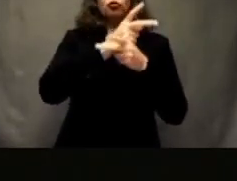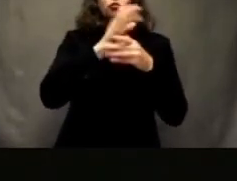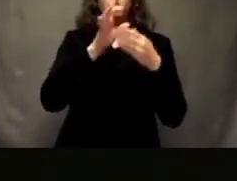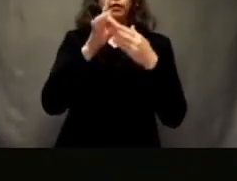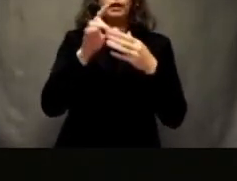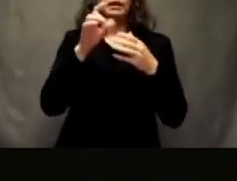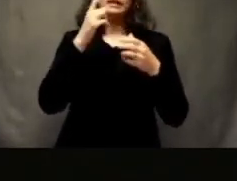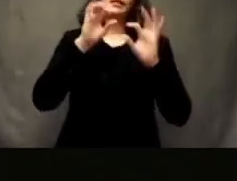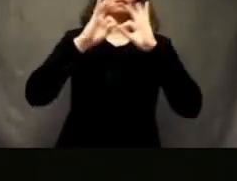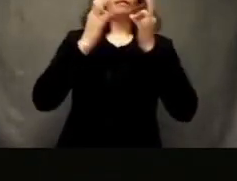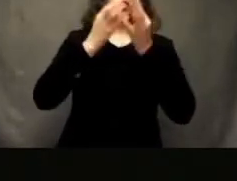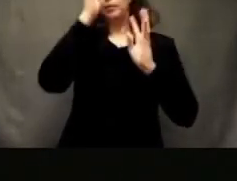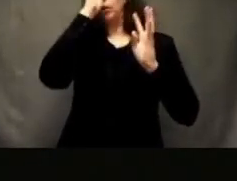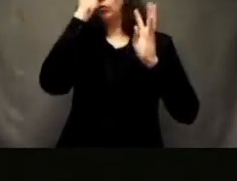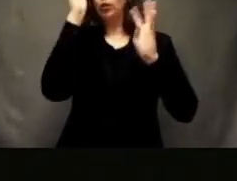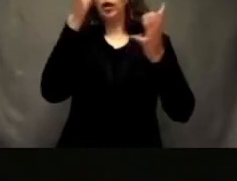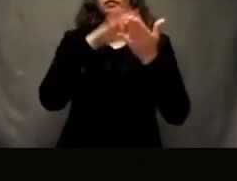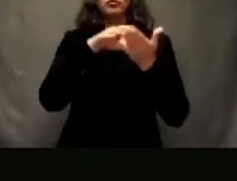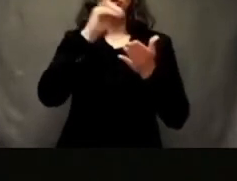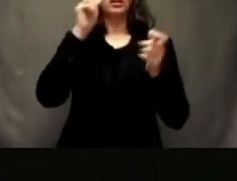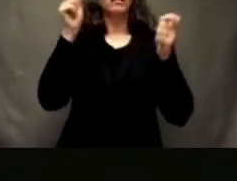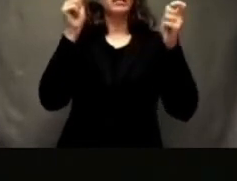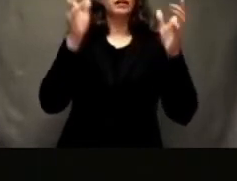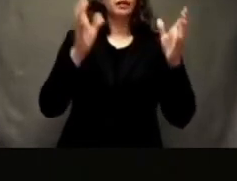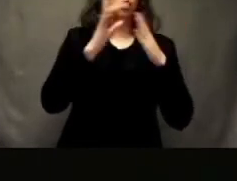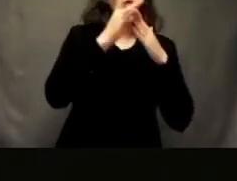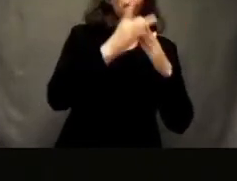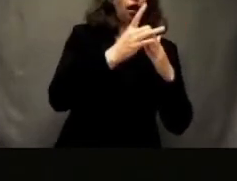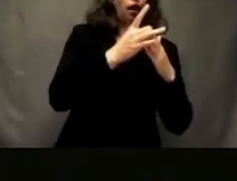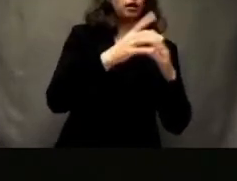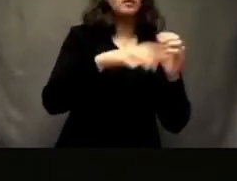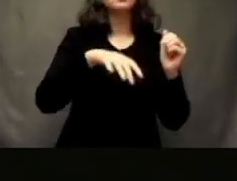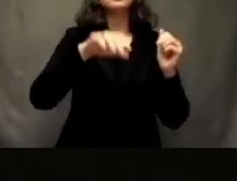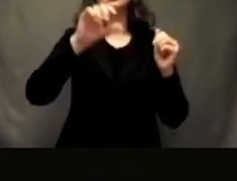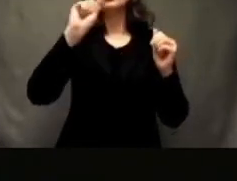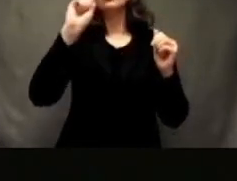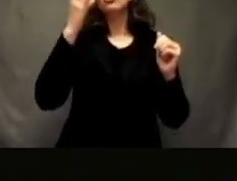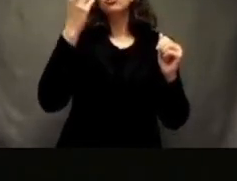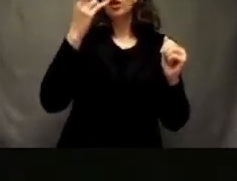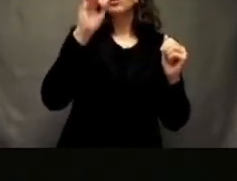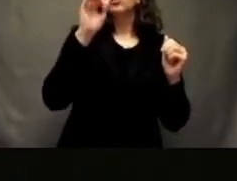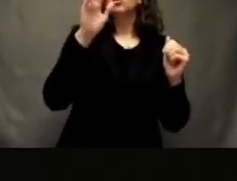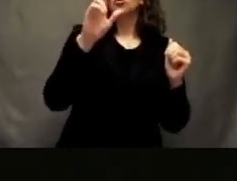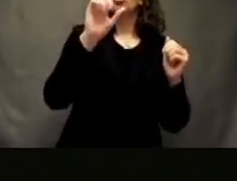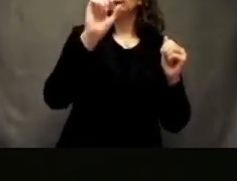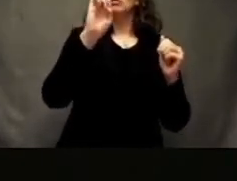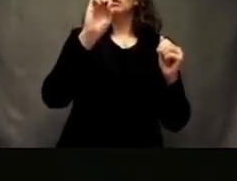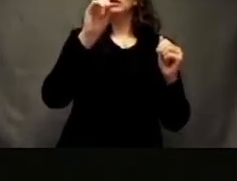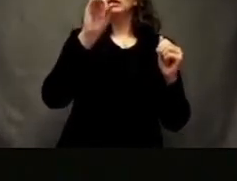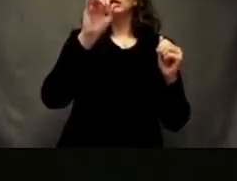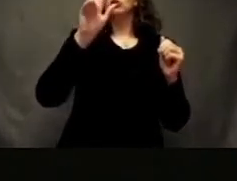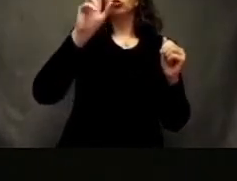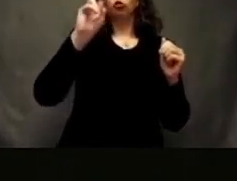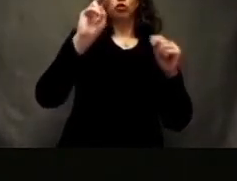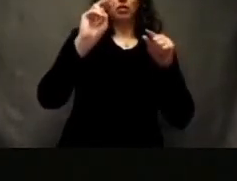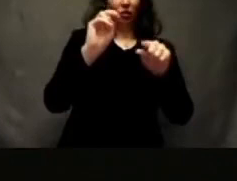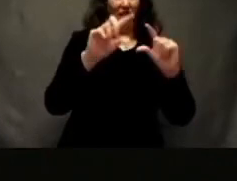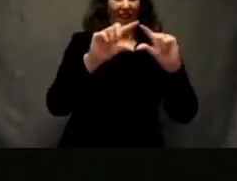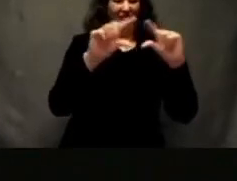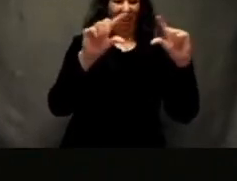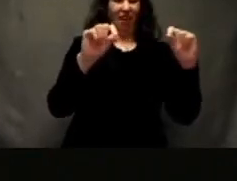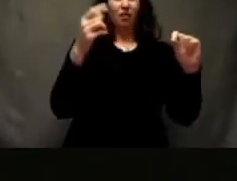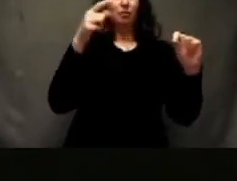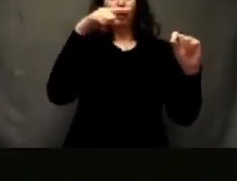says Family Creative Learning Facilitator Guide, ScratchJr Edition. And you can just click that download button right